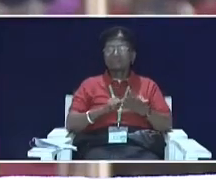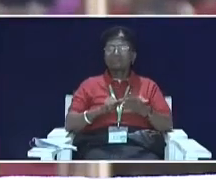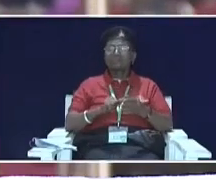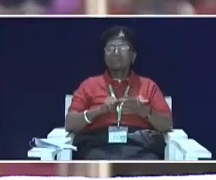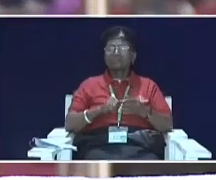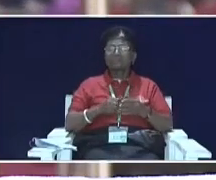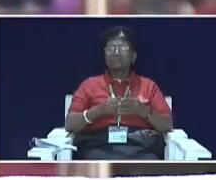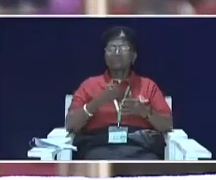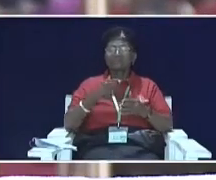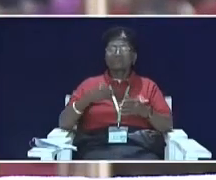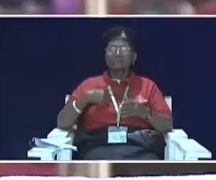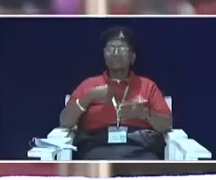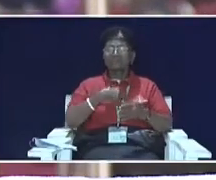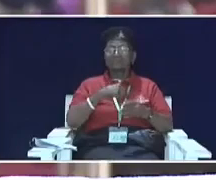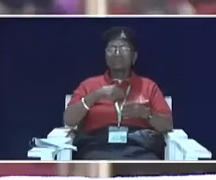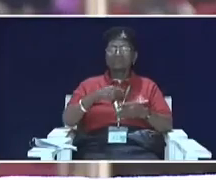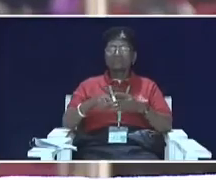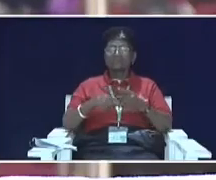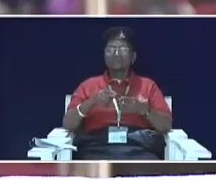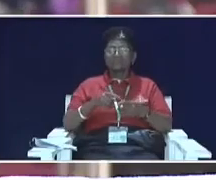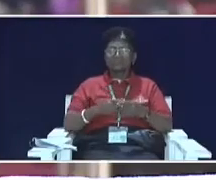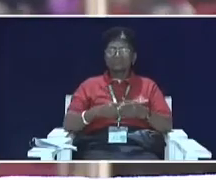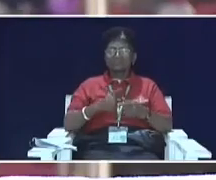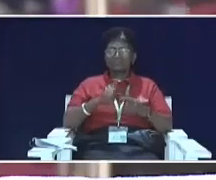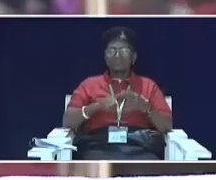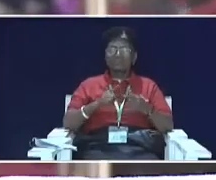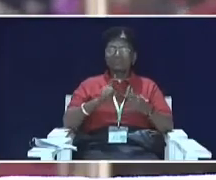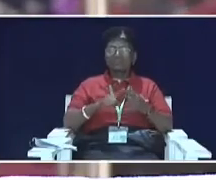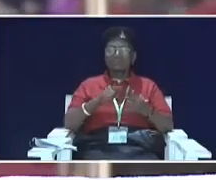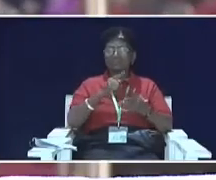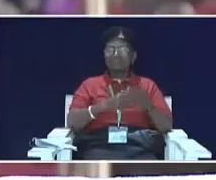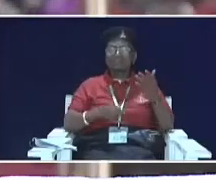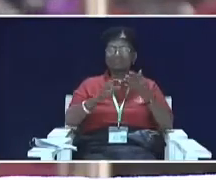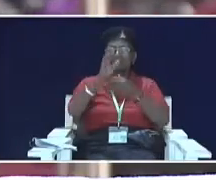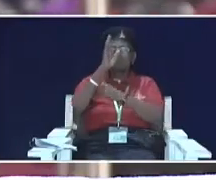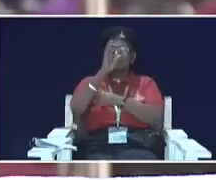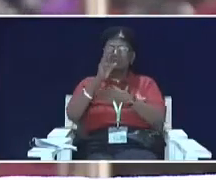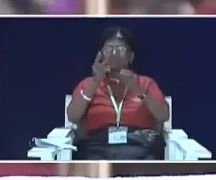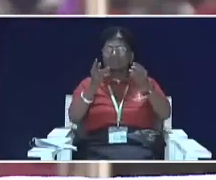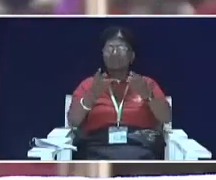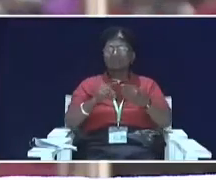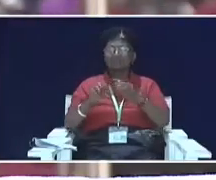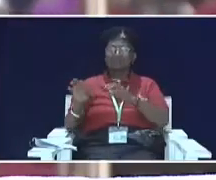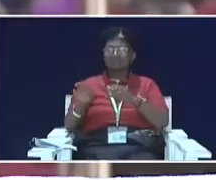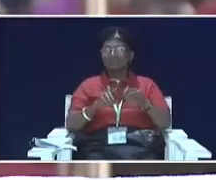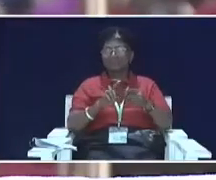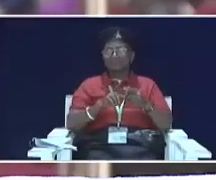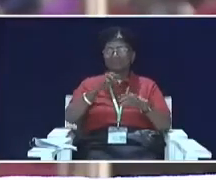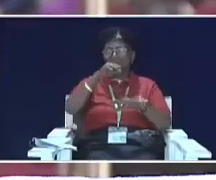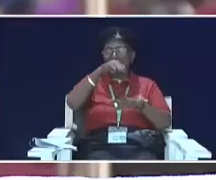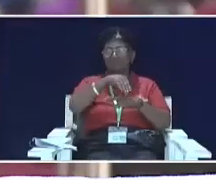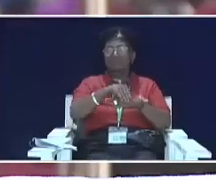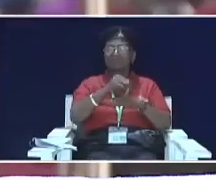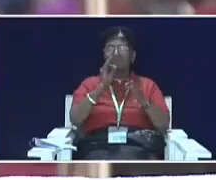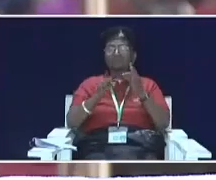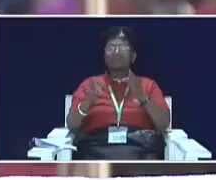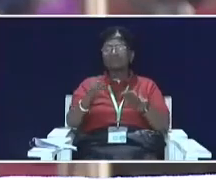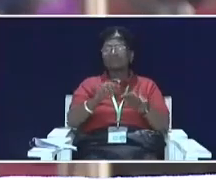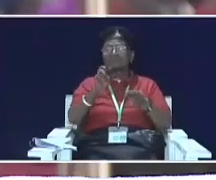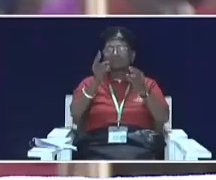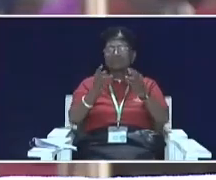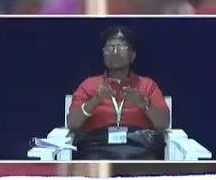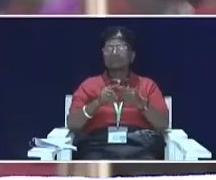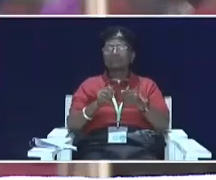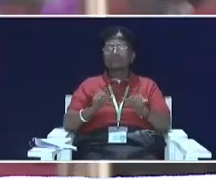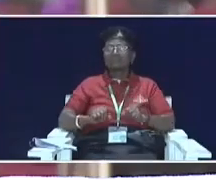what God wants to do tonight. So if you want to surrender your life to Jesus Christ, I'm going to count from